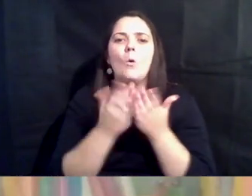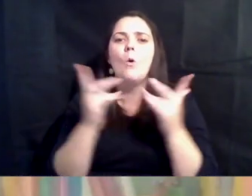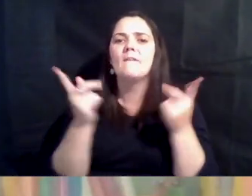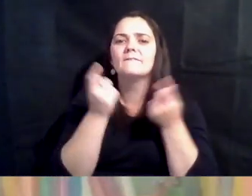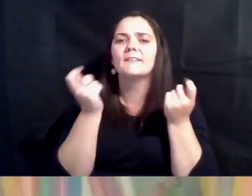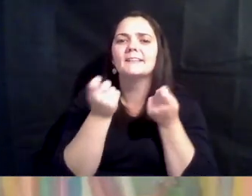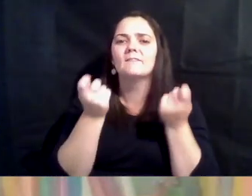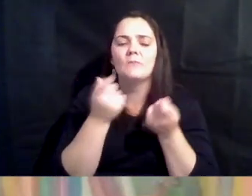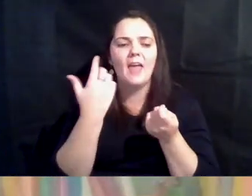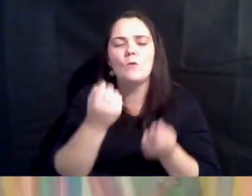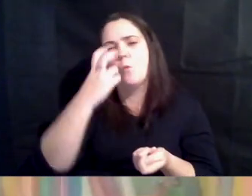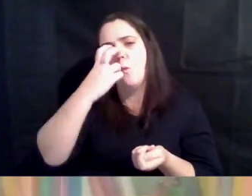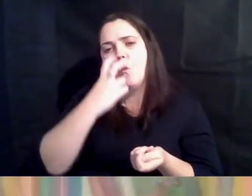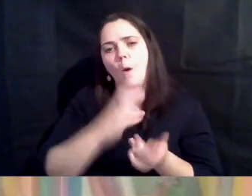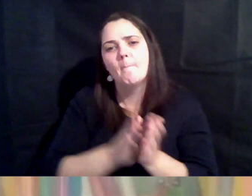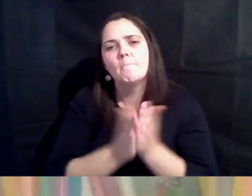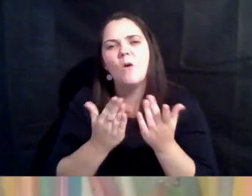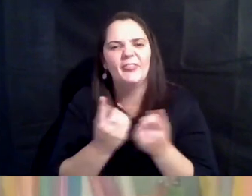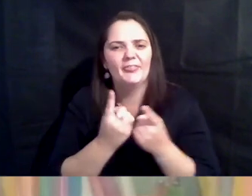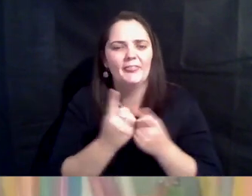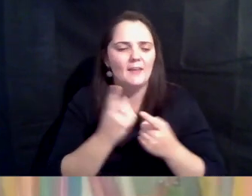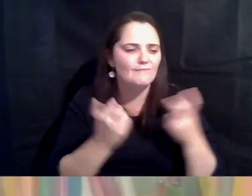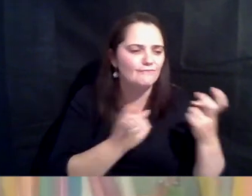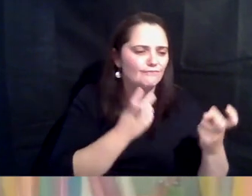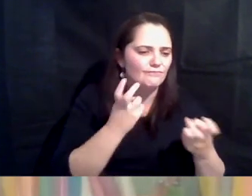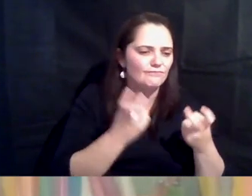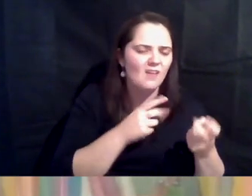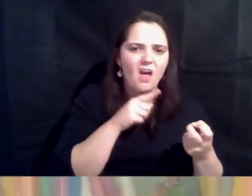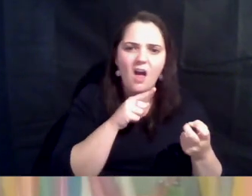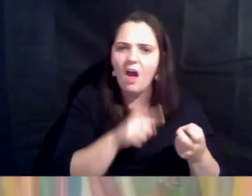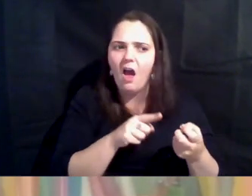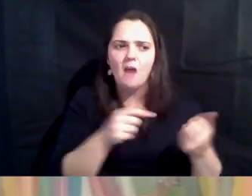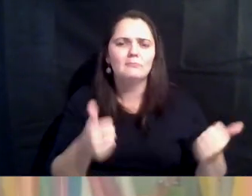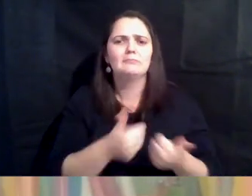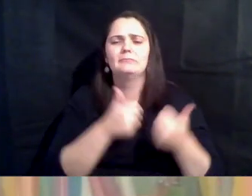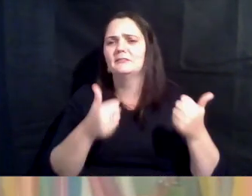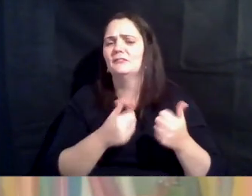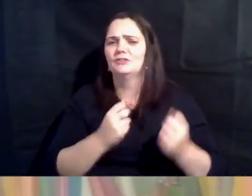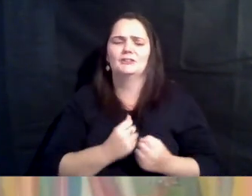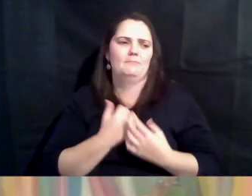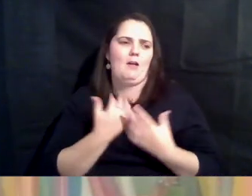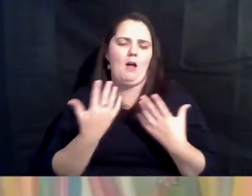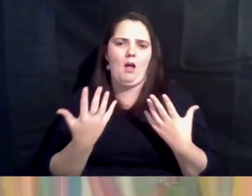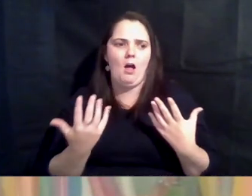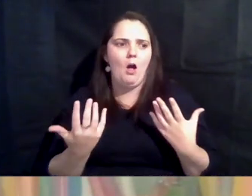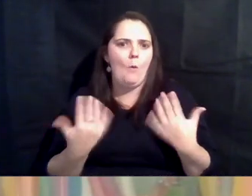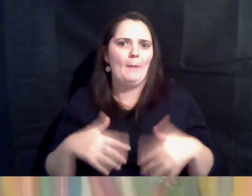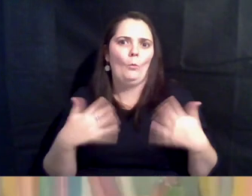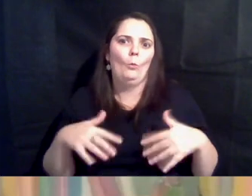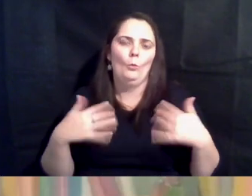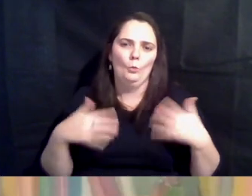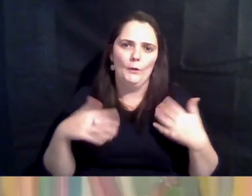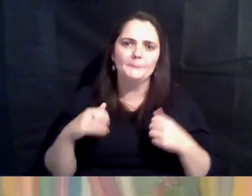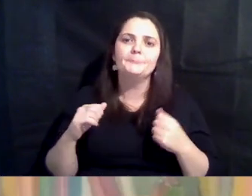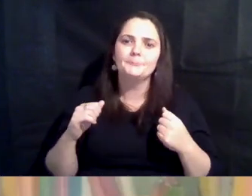find vintage books and things like that, I really feel like there is just so much inspiration to be had.